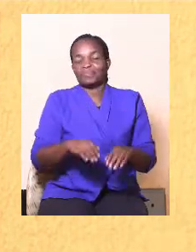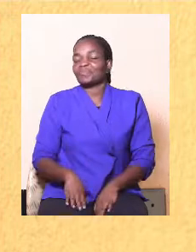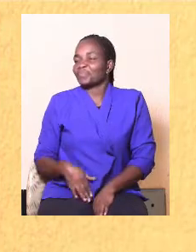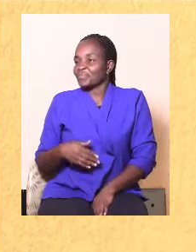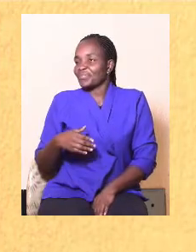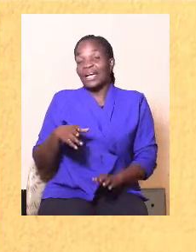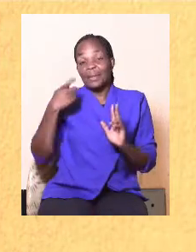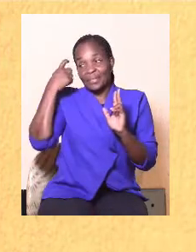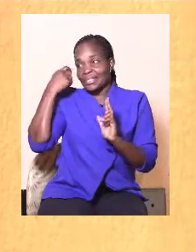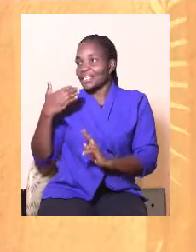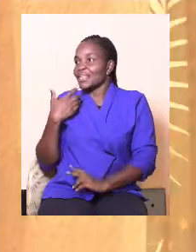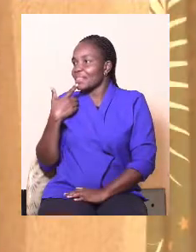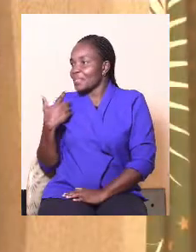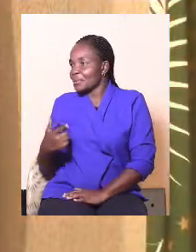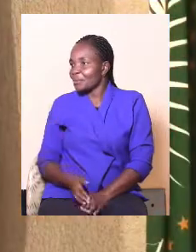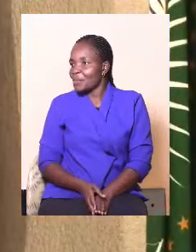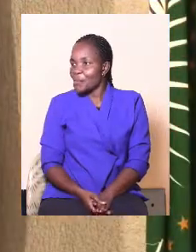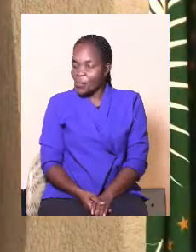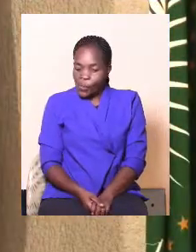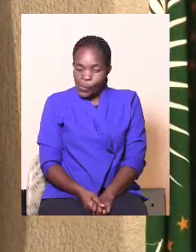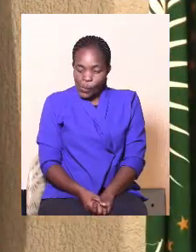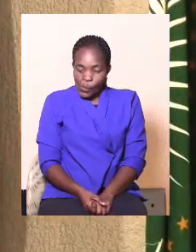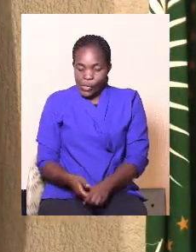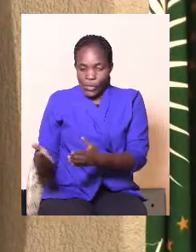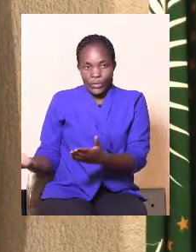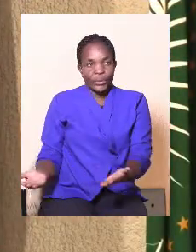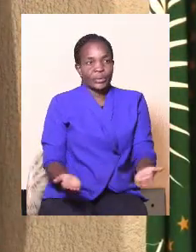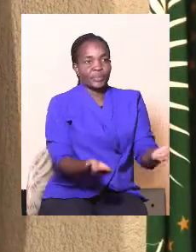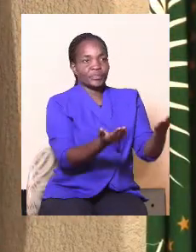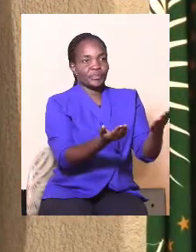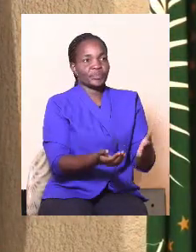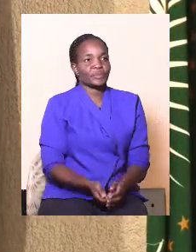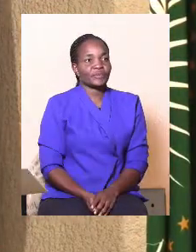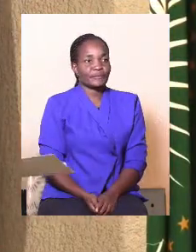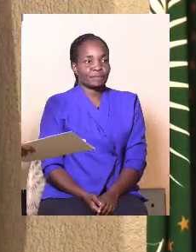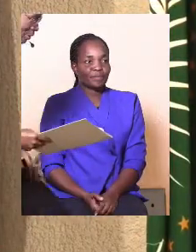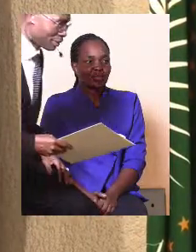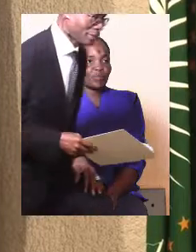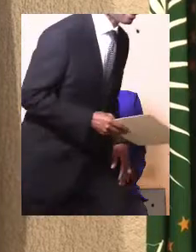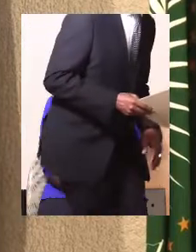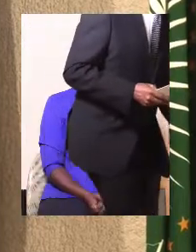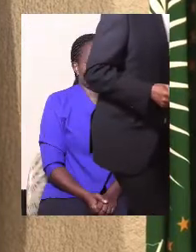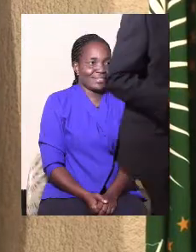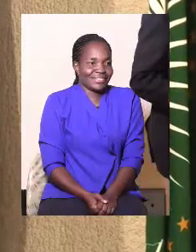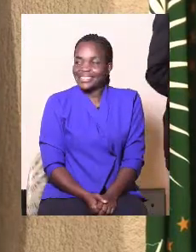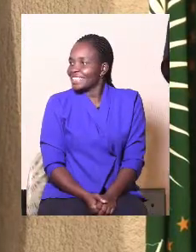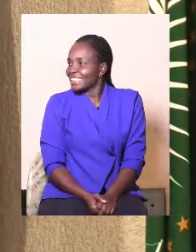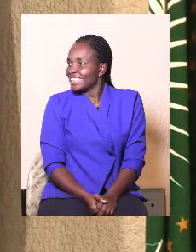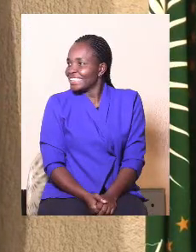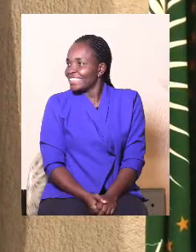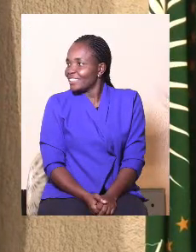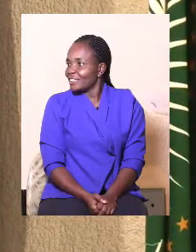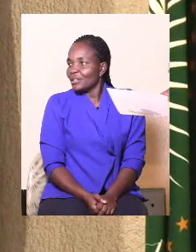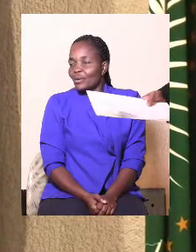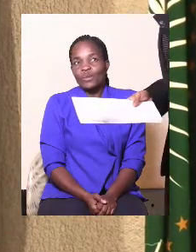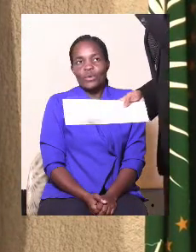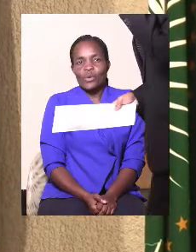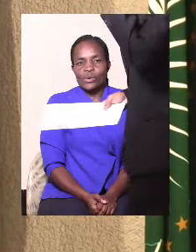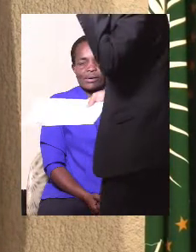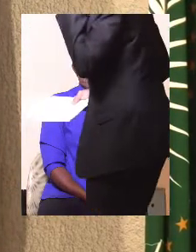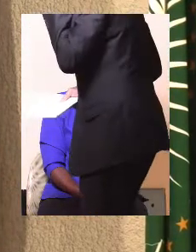Comrade Minister. You're more than welcome to join us here at the stage. The media practitioners in the room will have